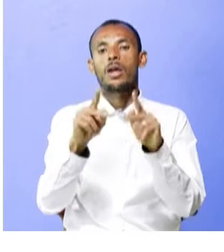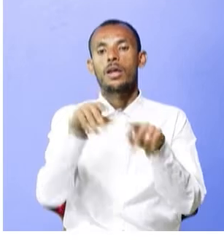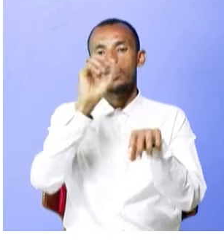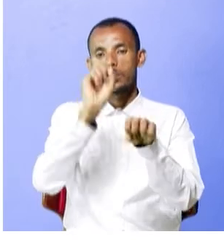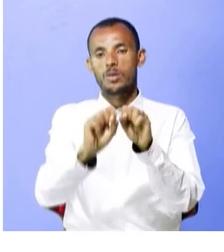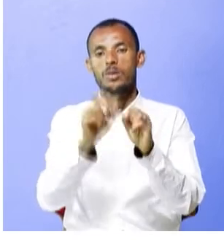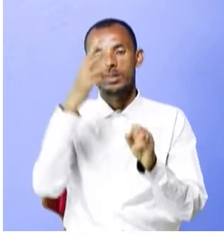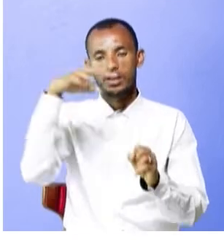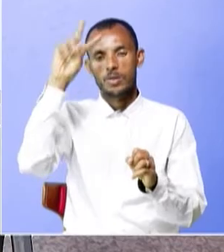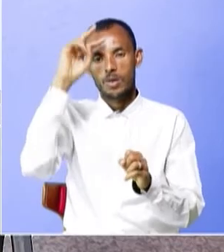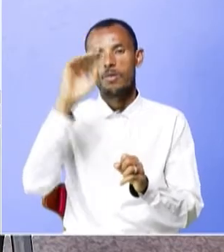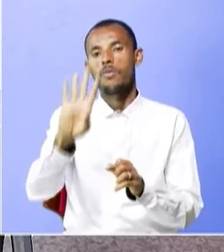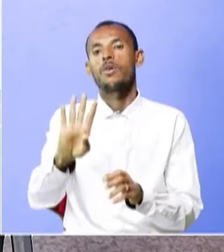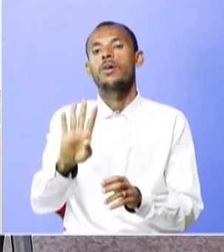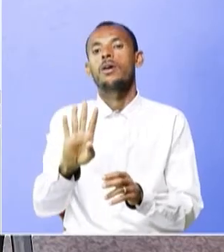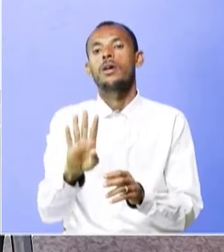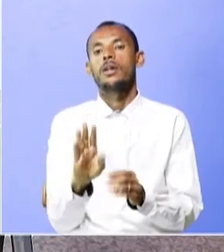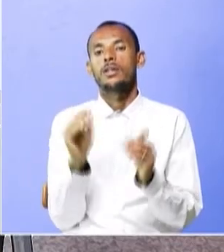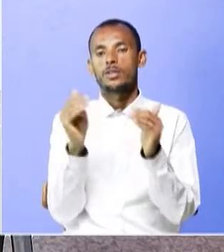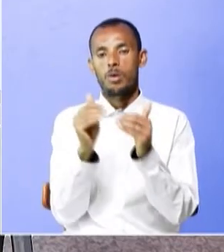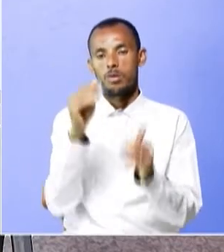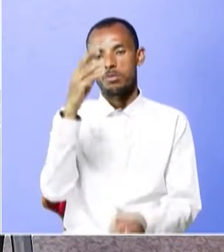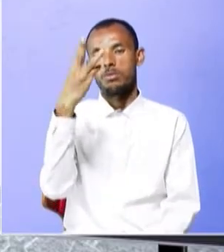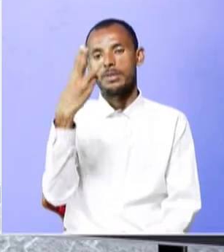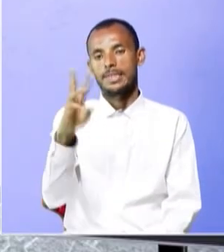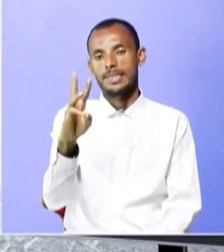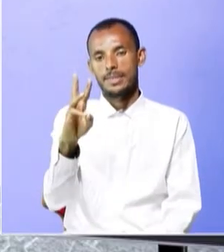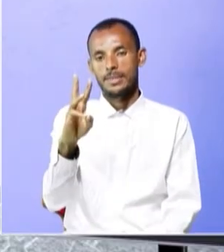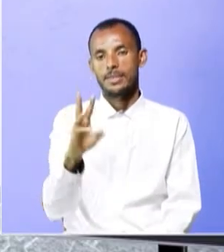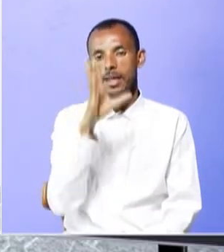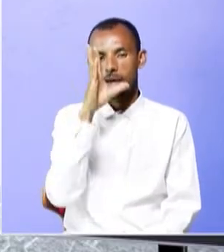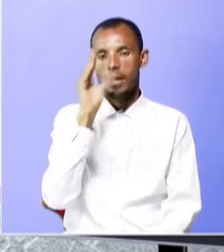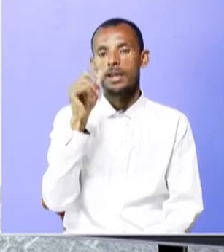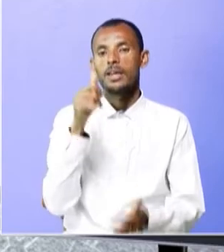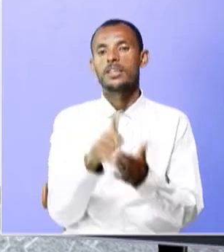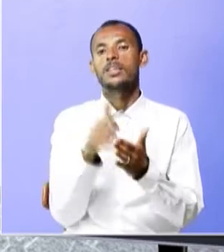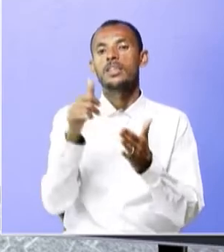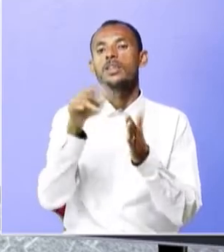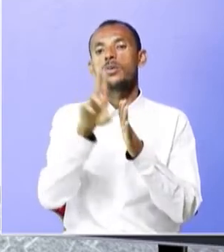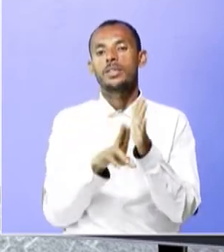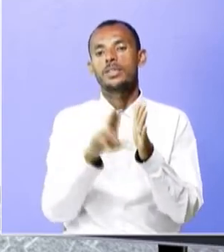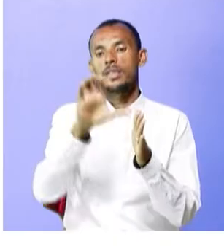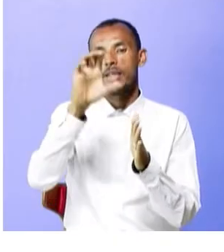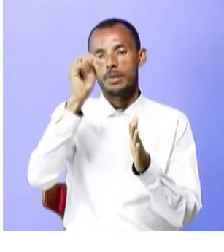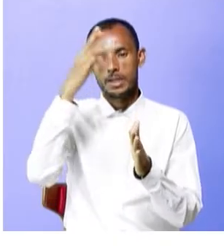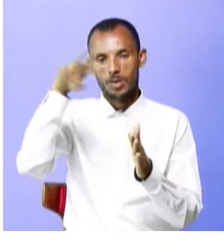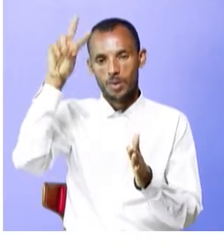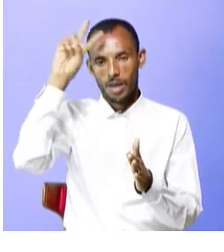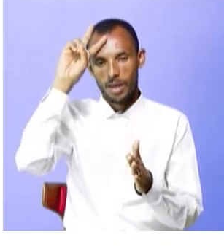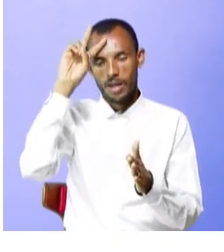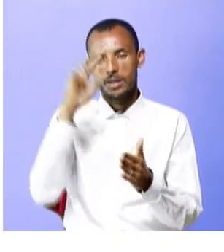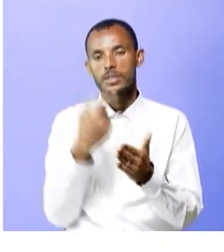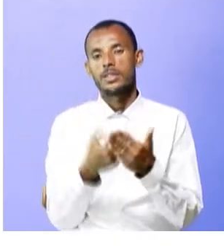the square of 4 is 16, okay, and its unit becomes centimeter square. So